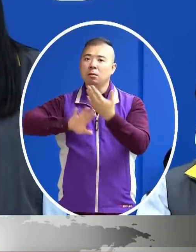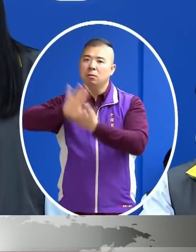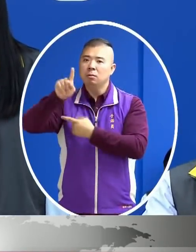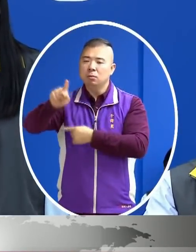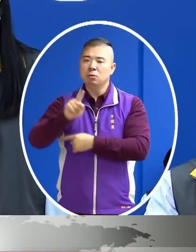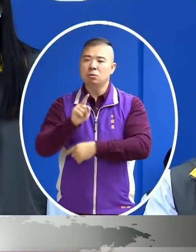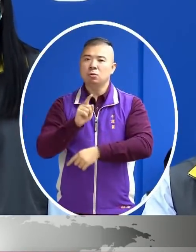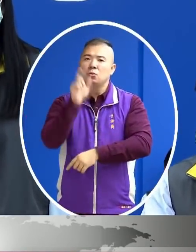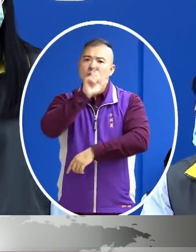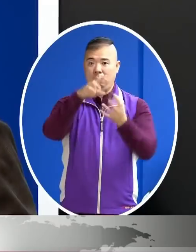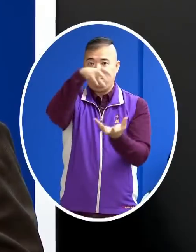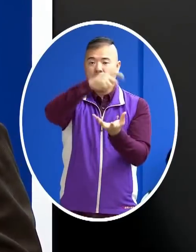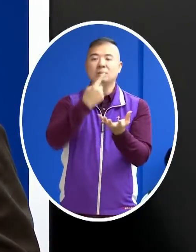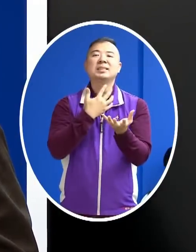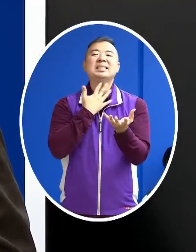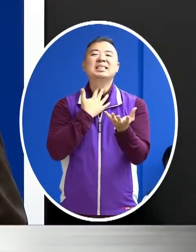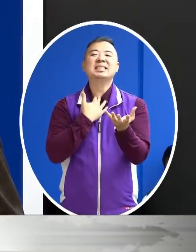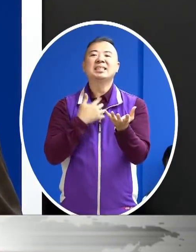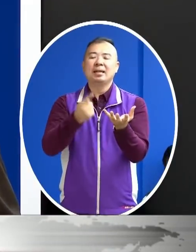that's not a good idea.